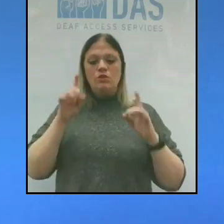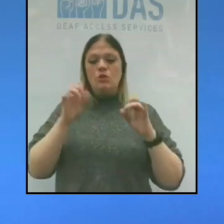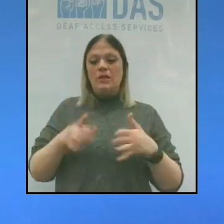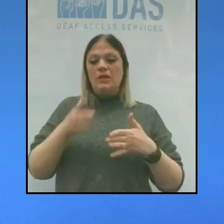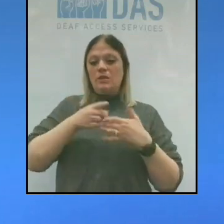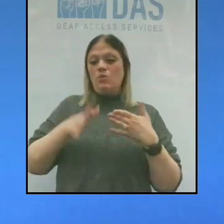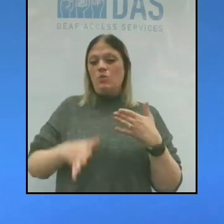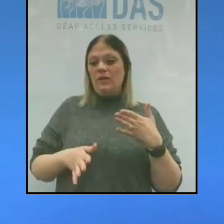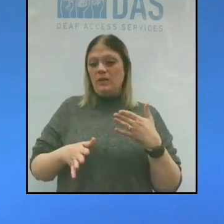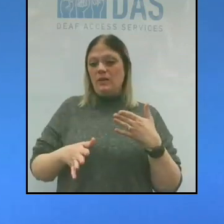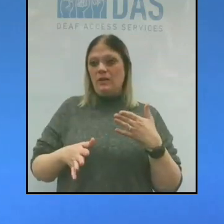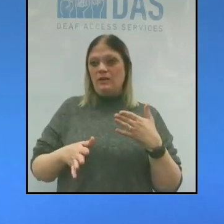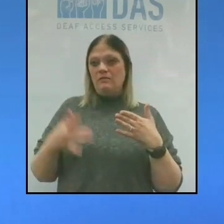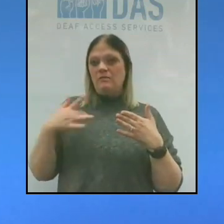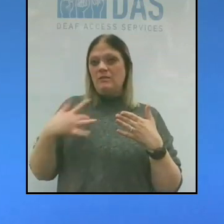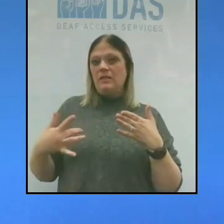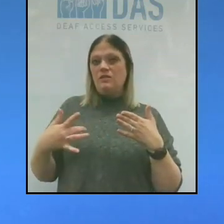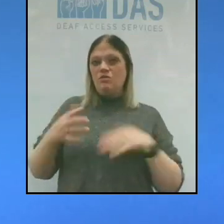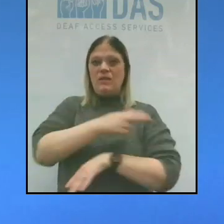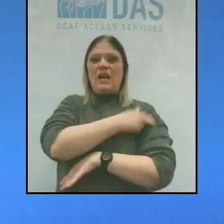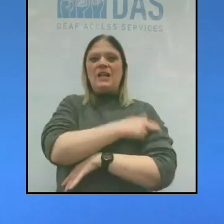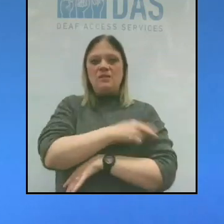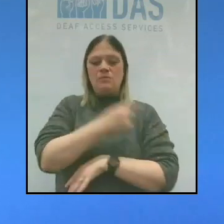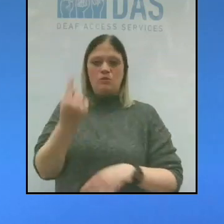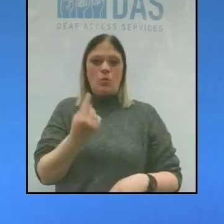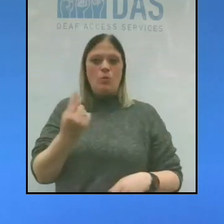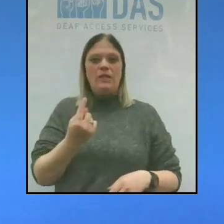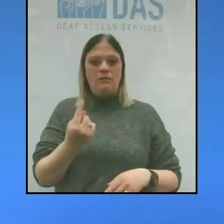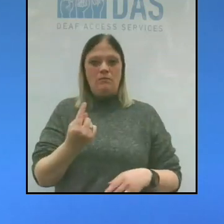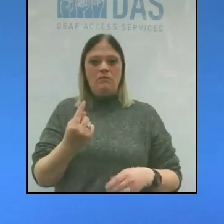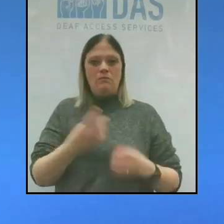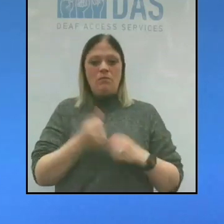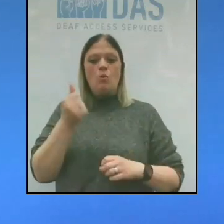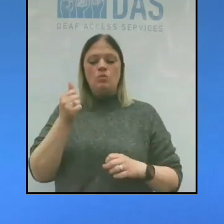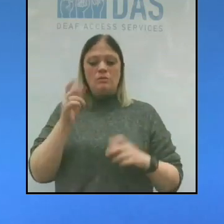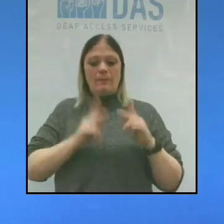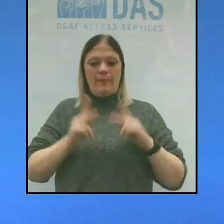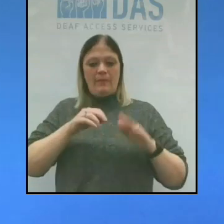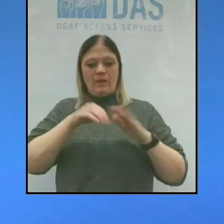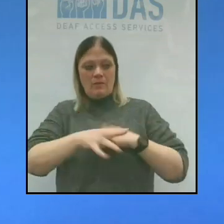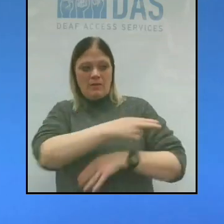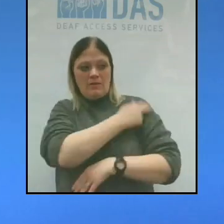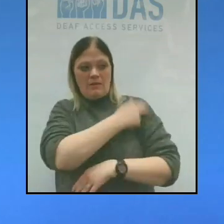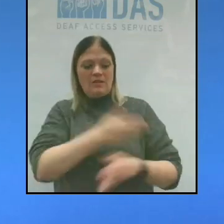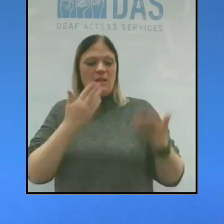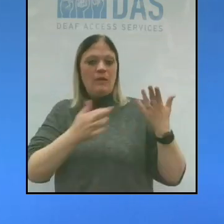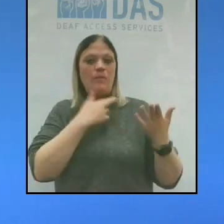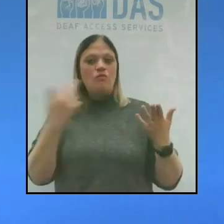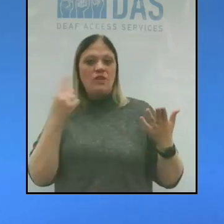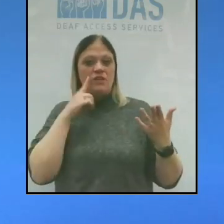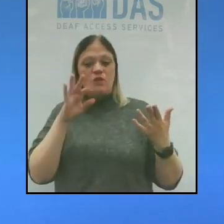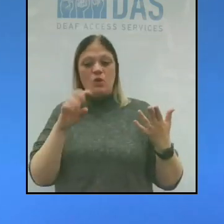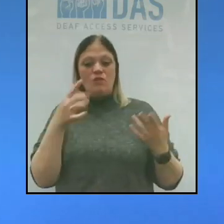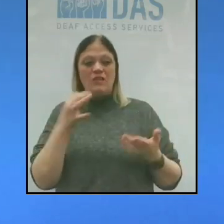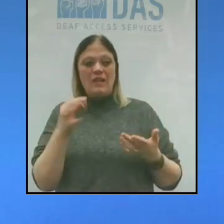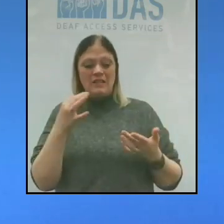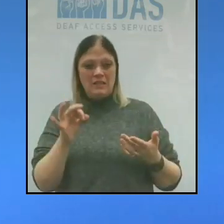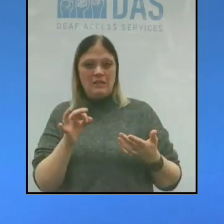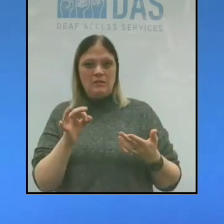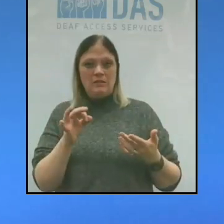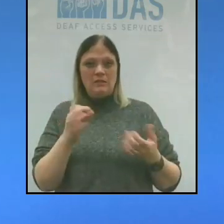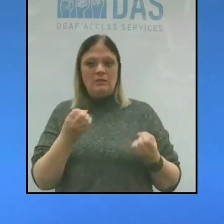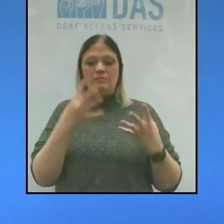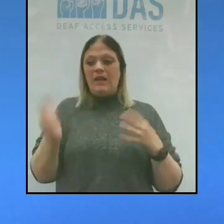on the weekend is predominantly being done by hospitals, the individuals who come in and they may be at risk for COVID-19. A lot of the